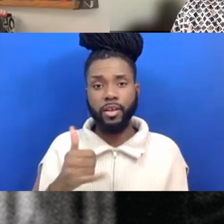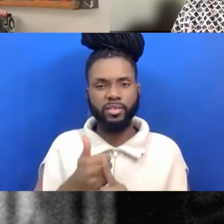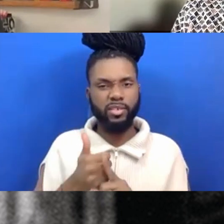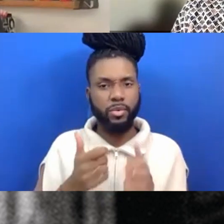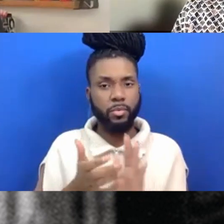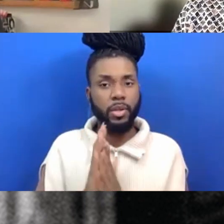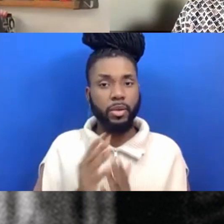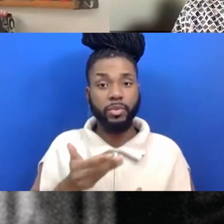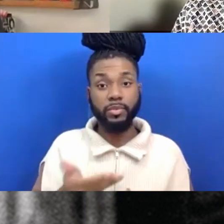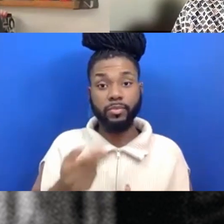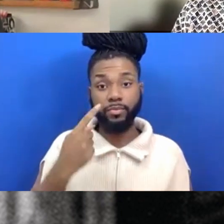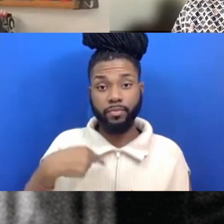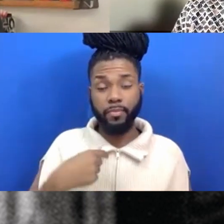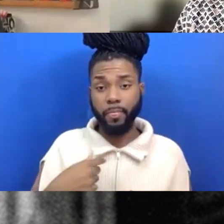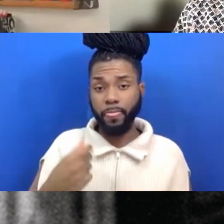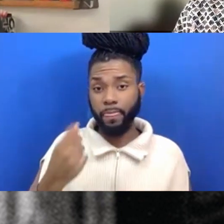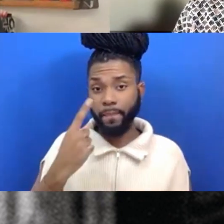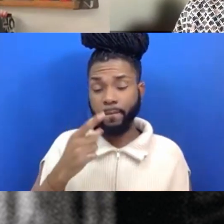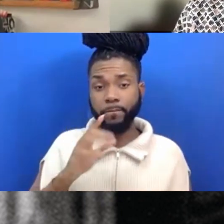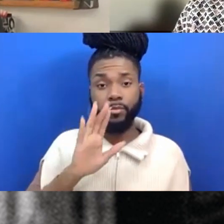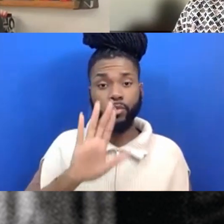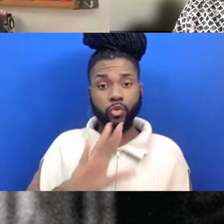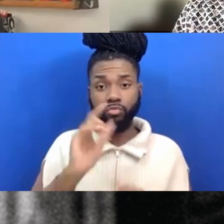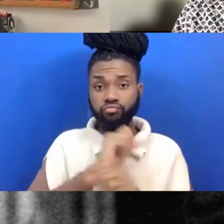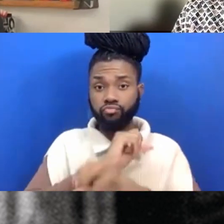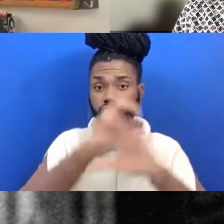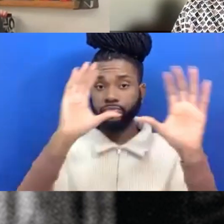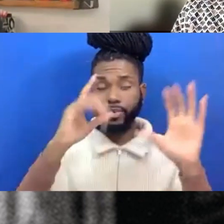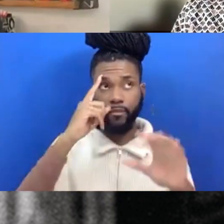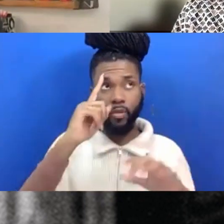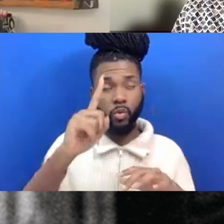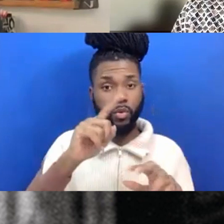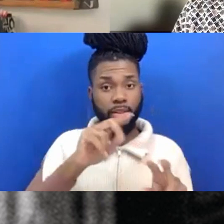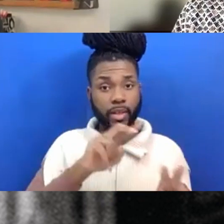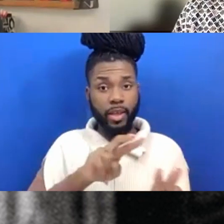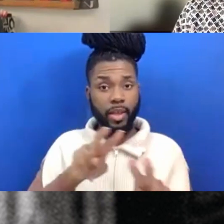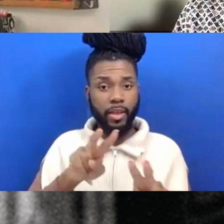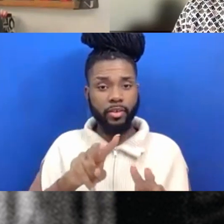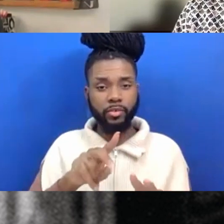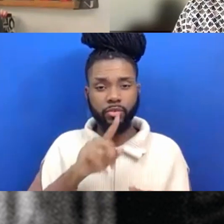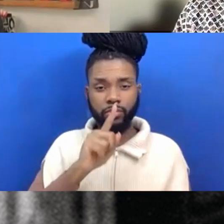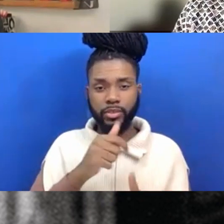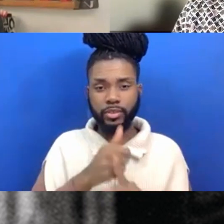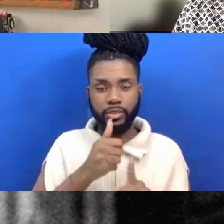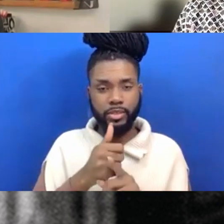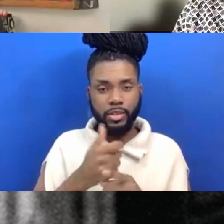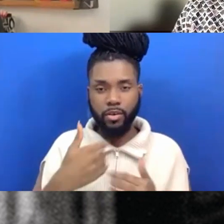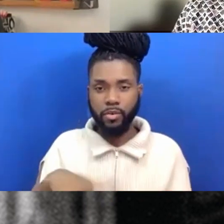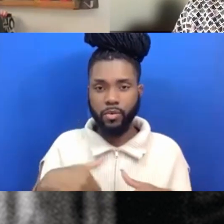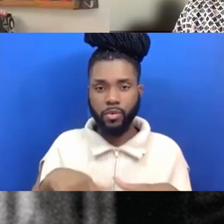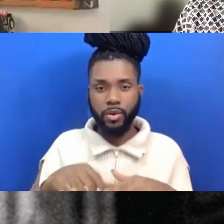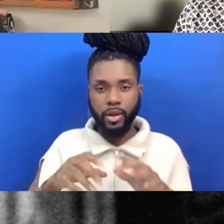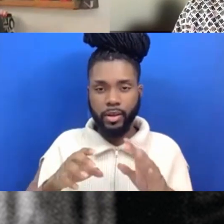understand that your conception of the gaze was so vigilantly attentive